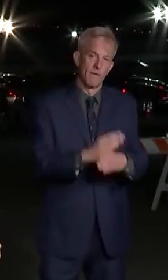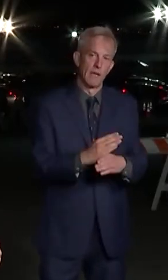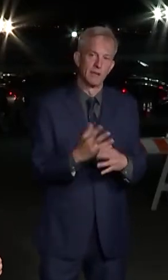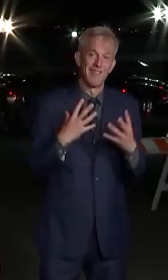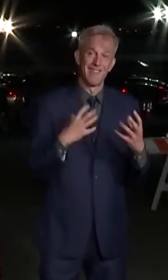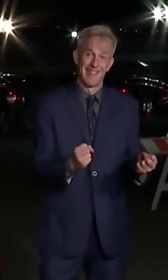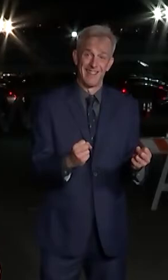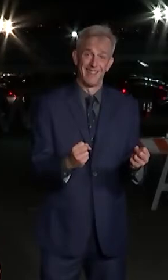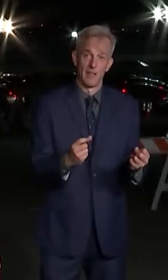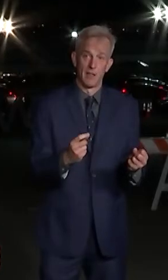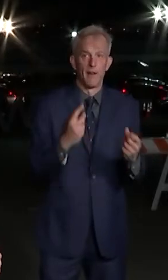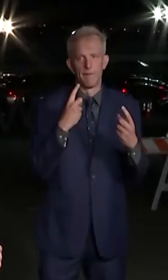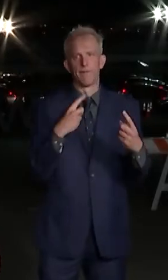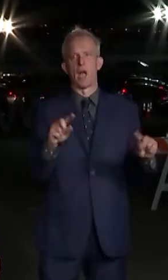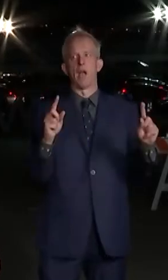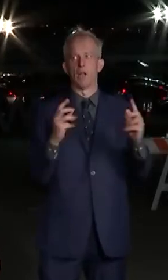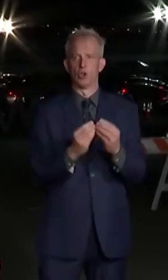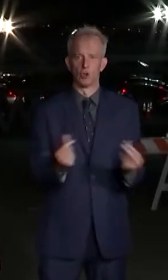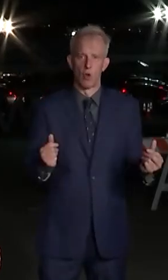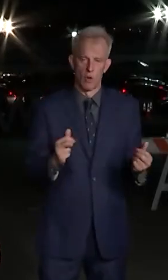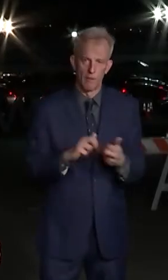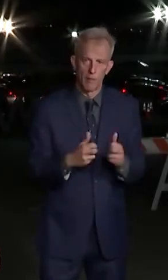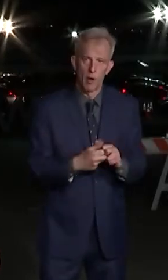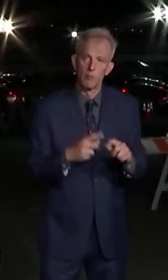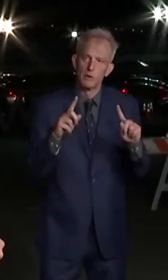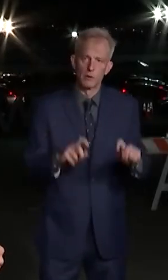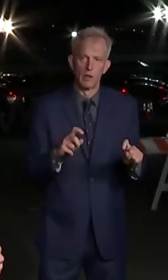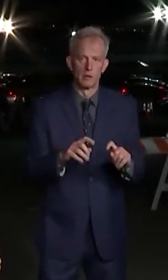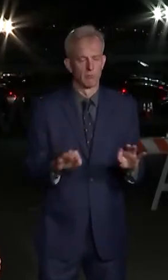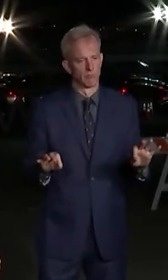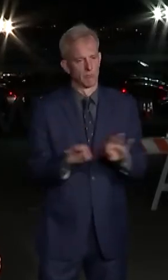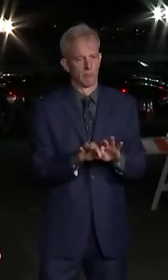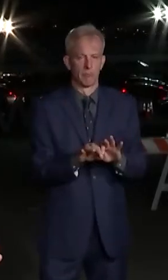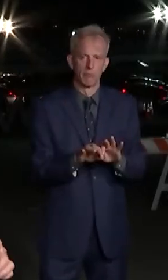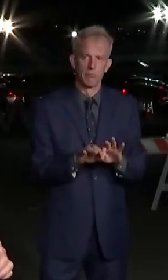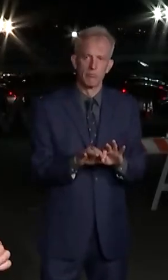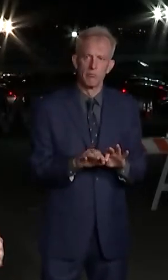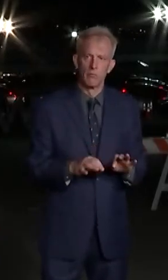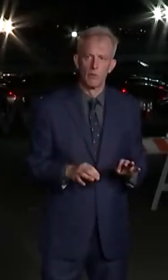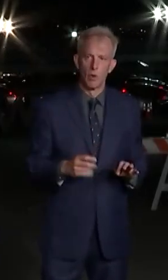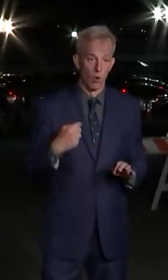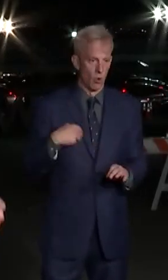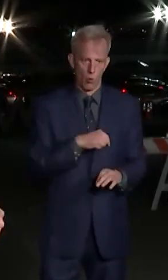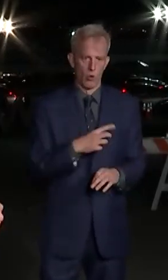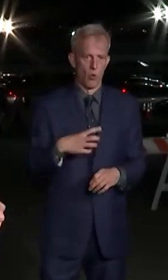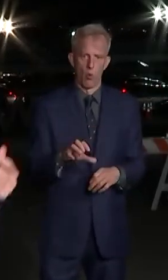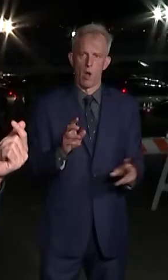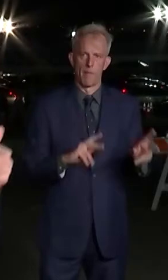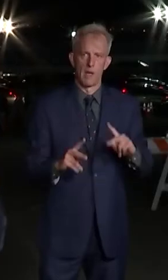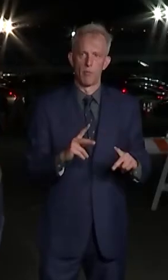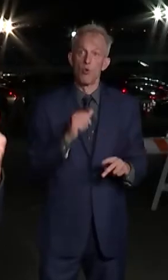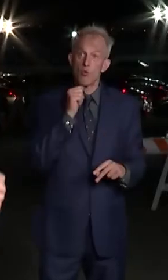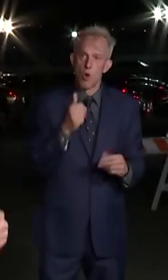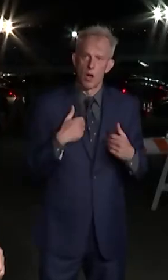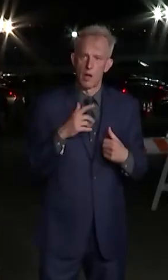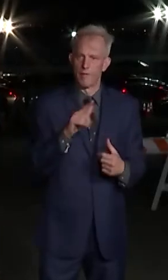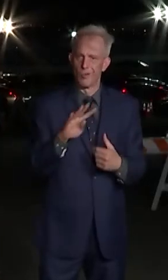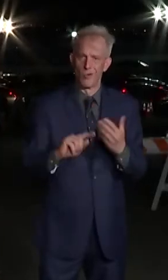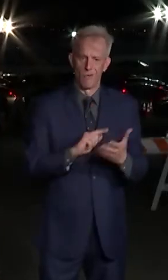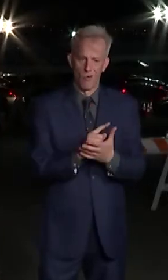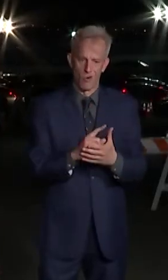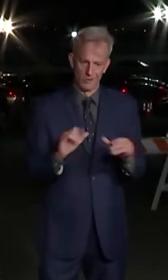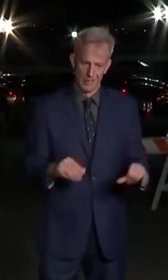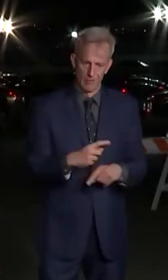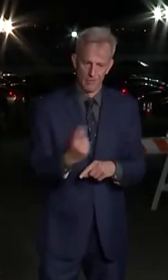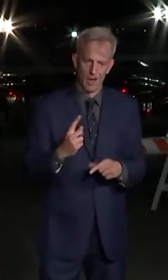finally resolve this. Tests are a critical piece of that. We didn't want people, especially with symptoms, to ever not be able to have a 24-hour same-day or next-day